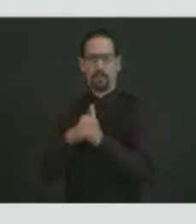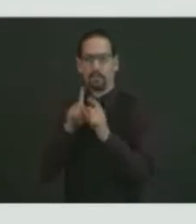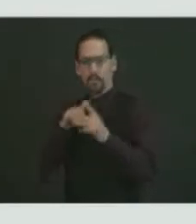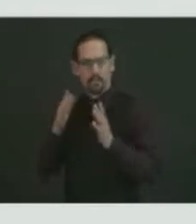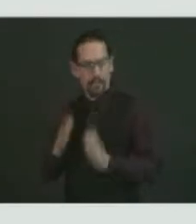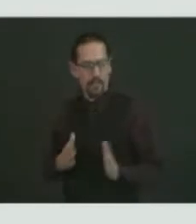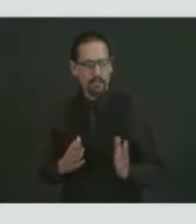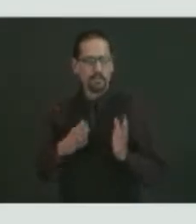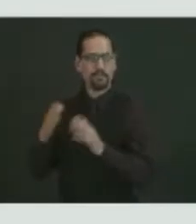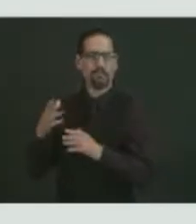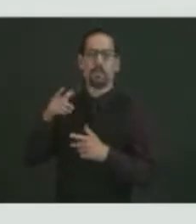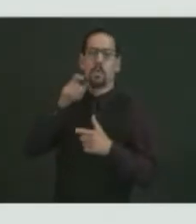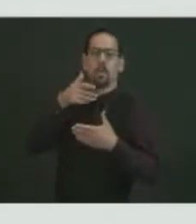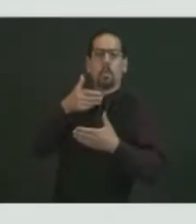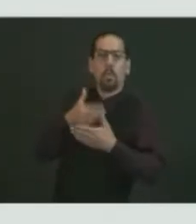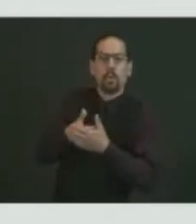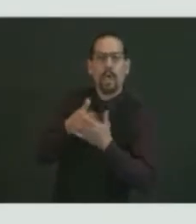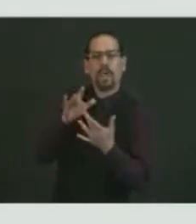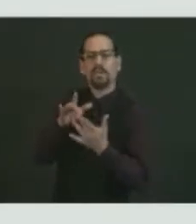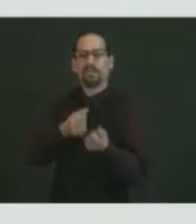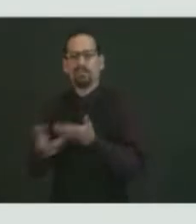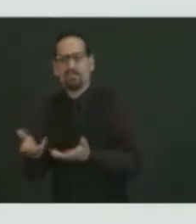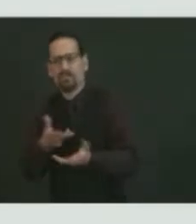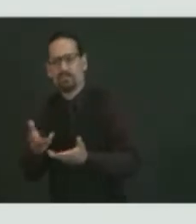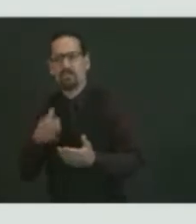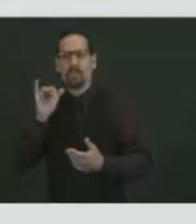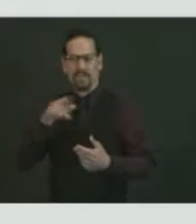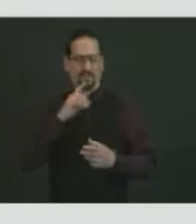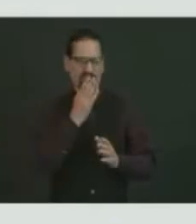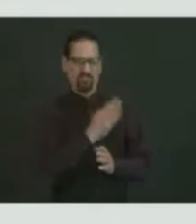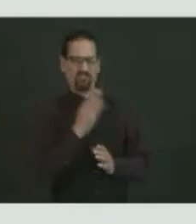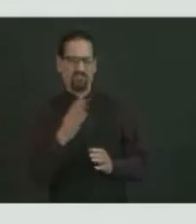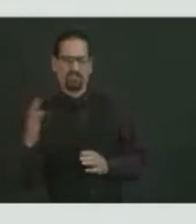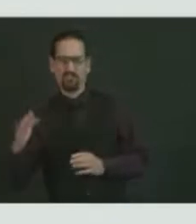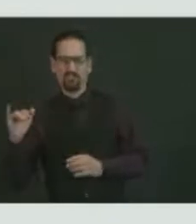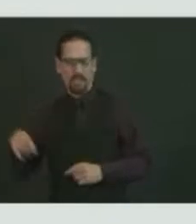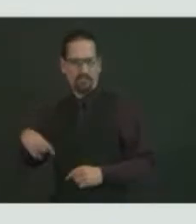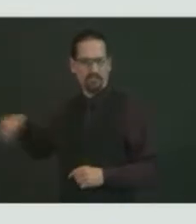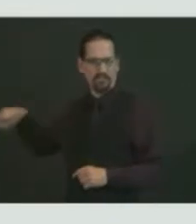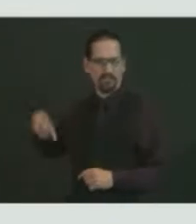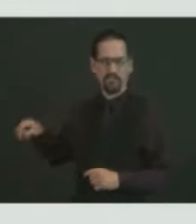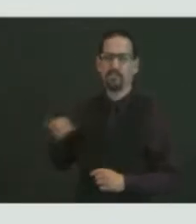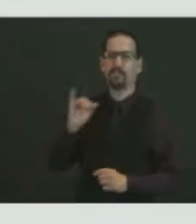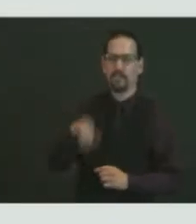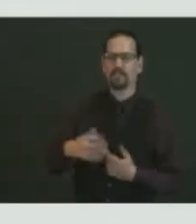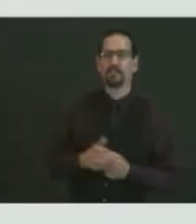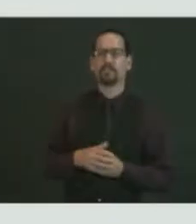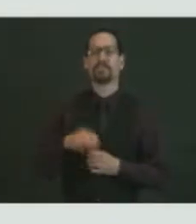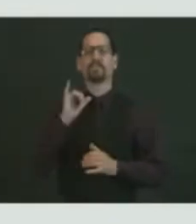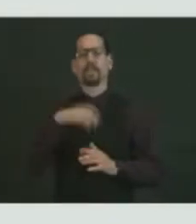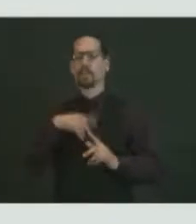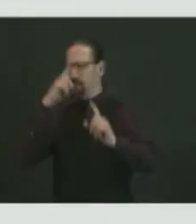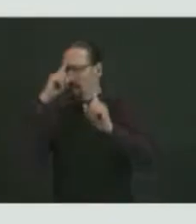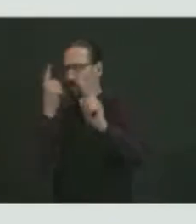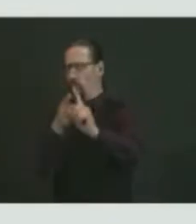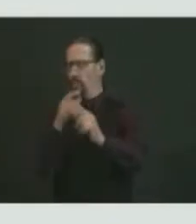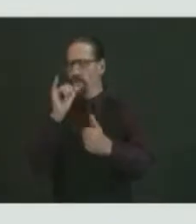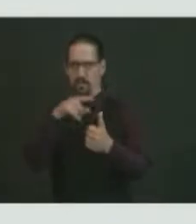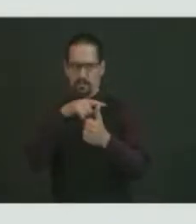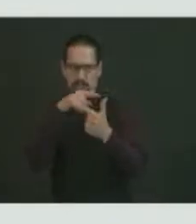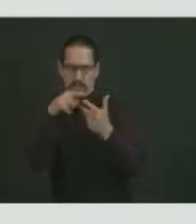now, which attempts to lay out where we want to go with this early warning testing system.